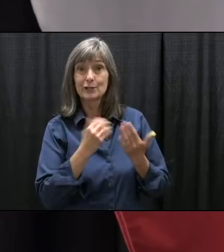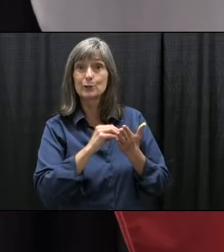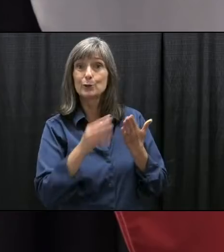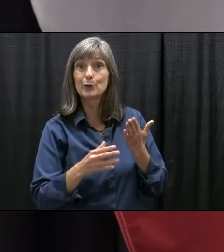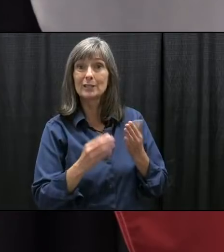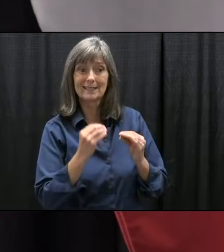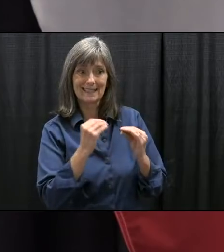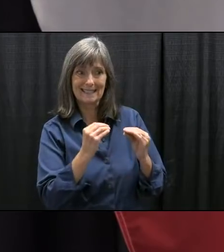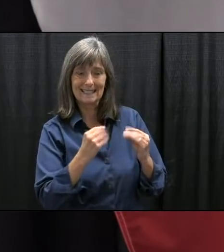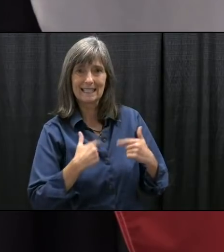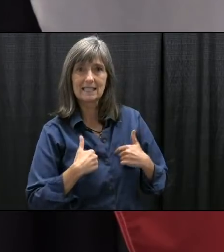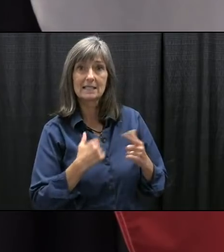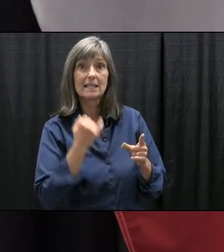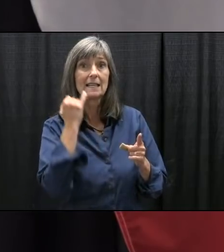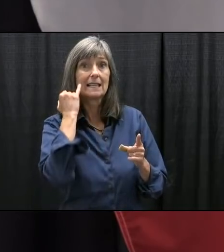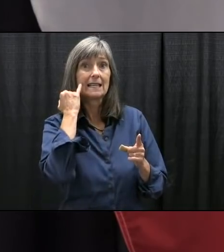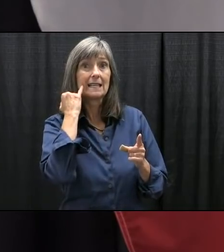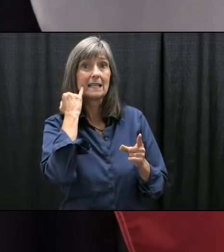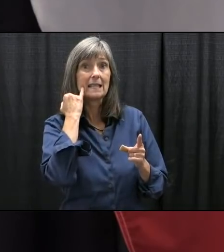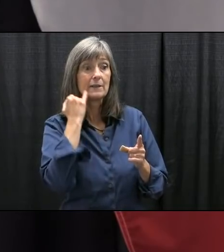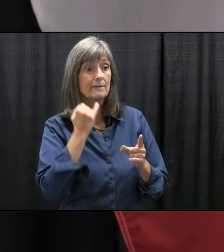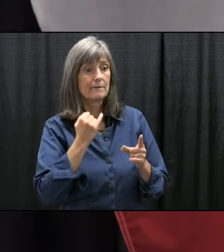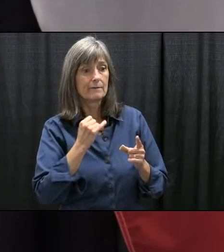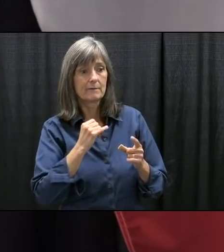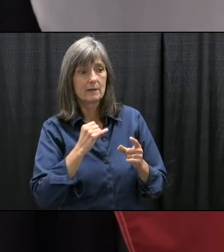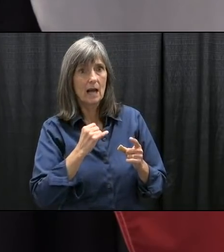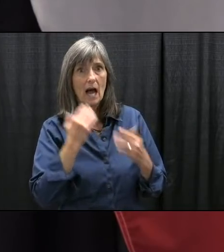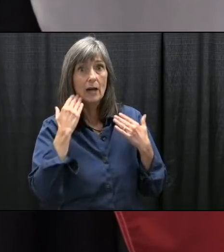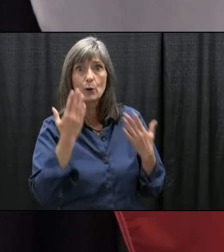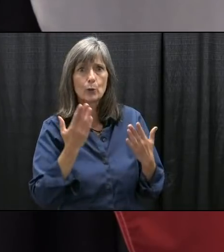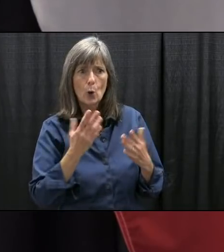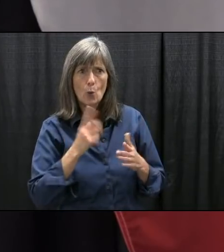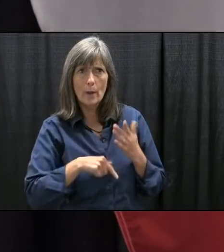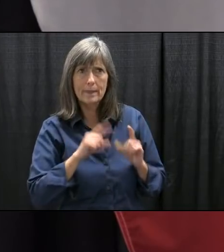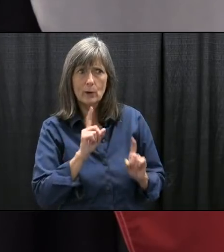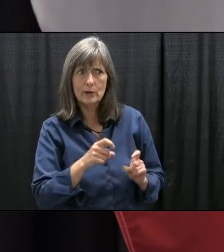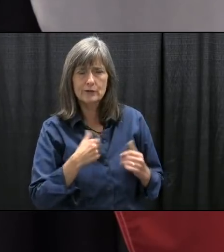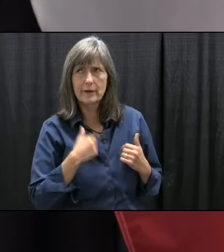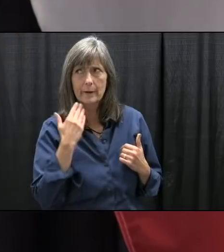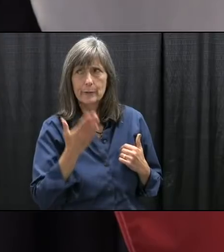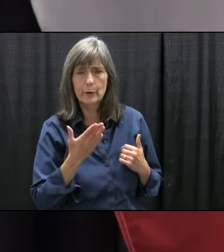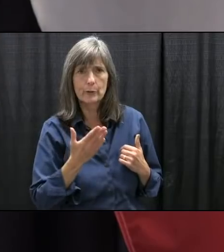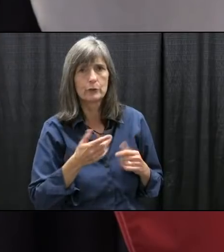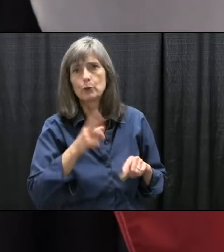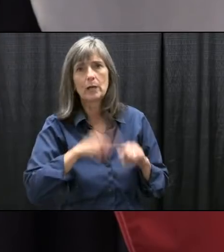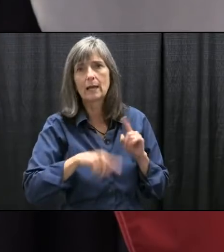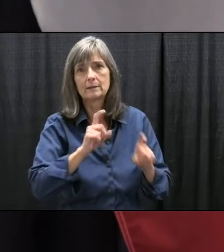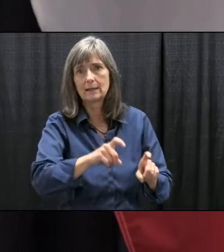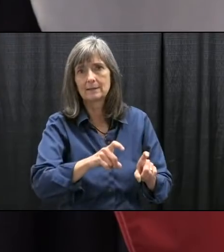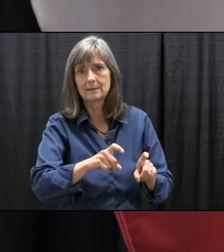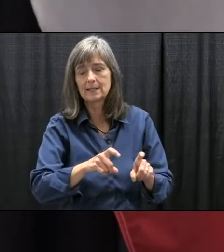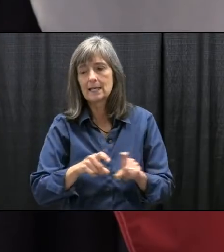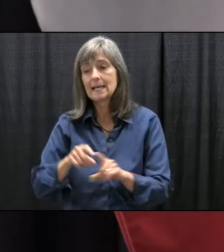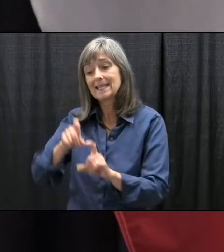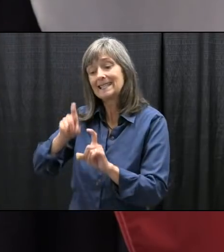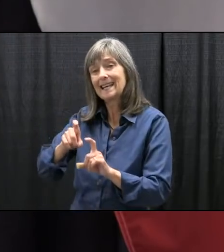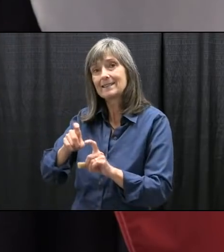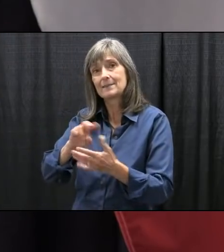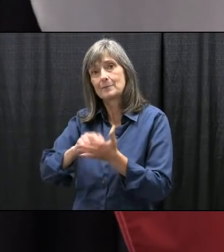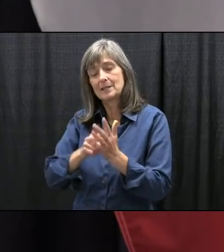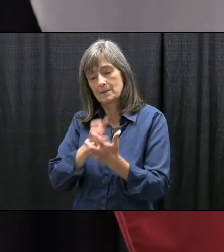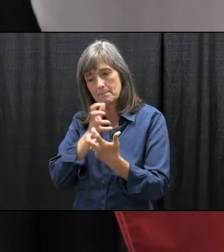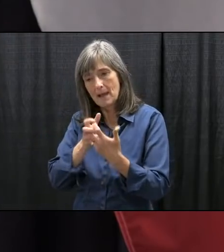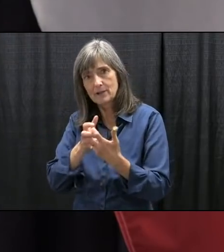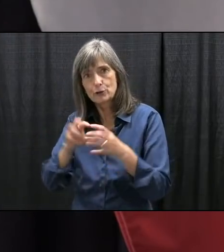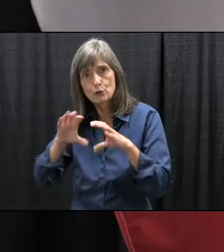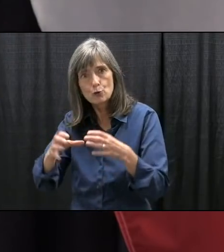them, if you don't have a question, don't do a test. So the test has to be timed right. It has to be done in the right population.